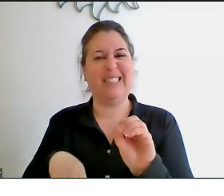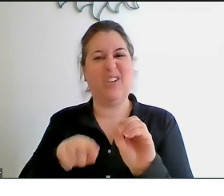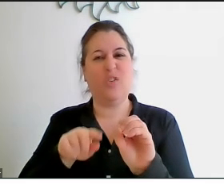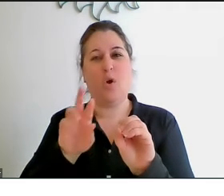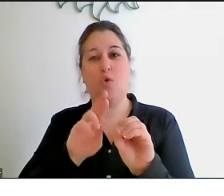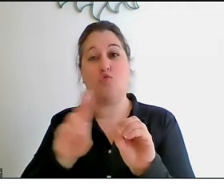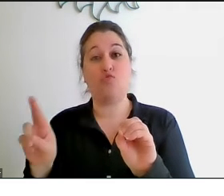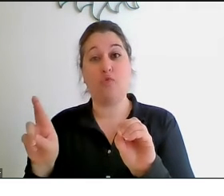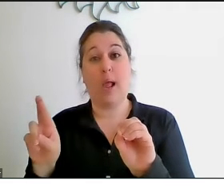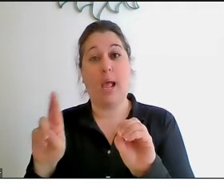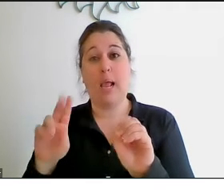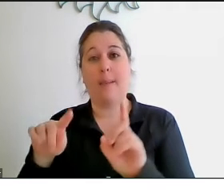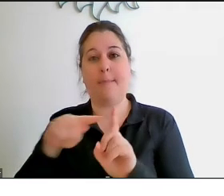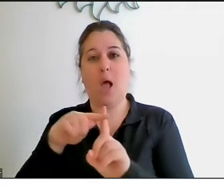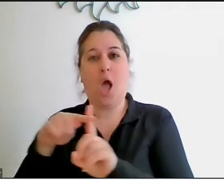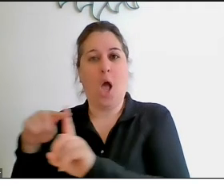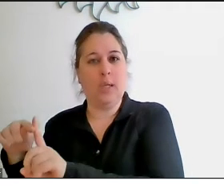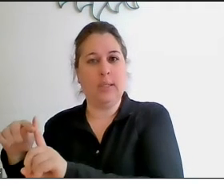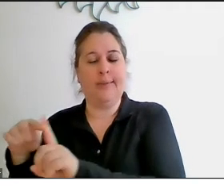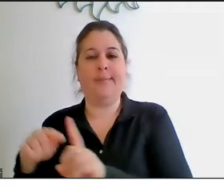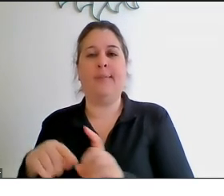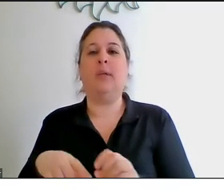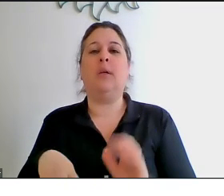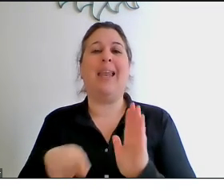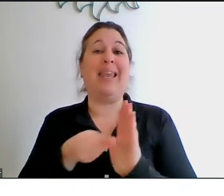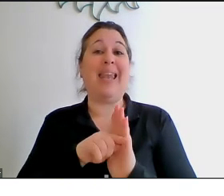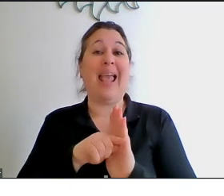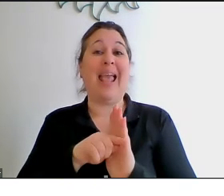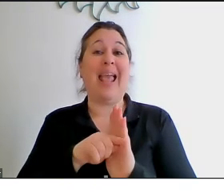left on the number line. Okay.